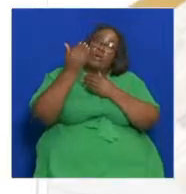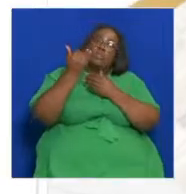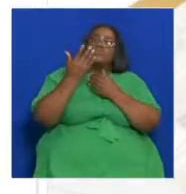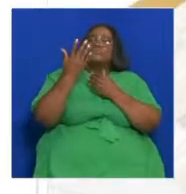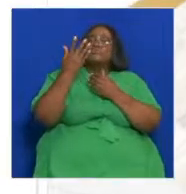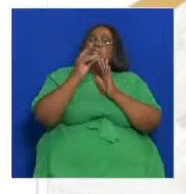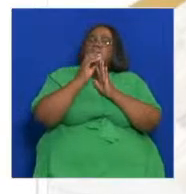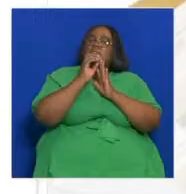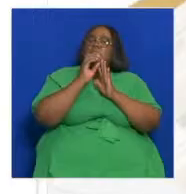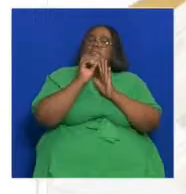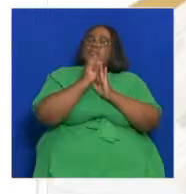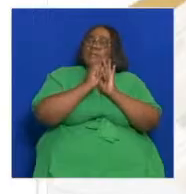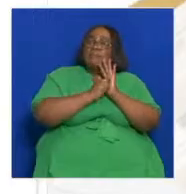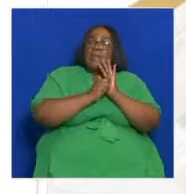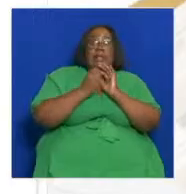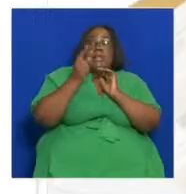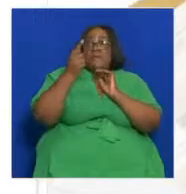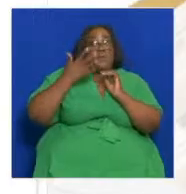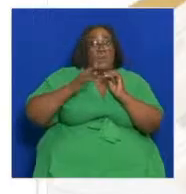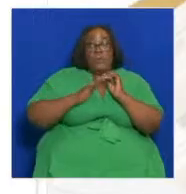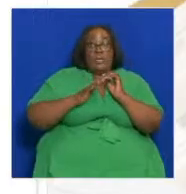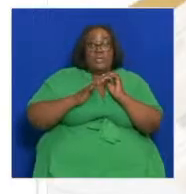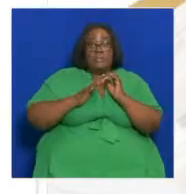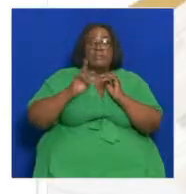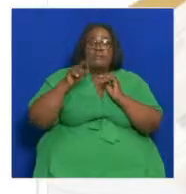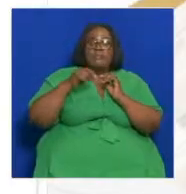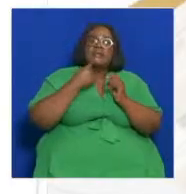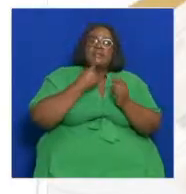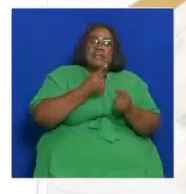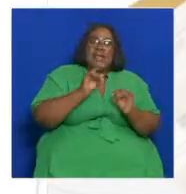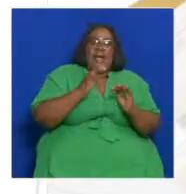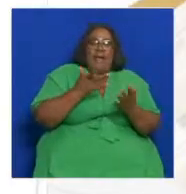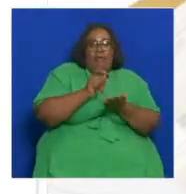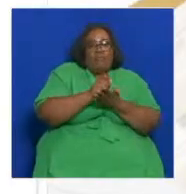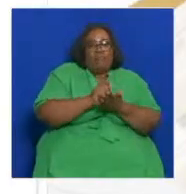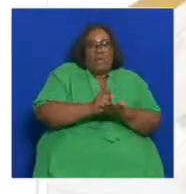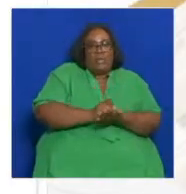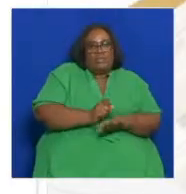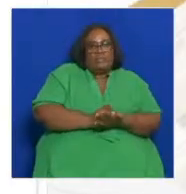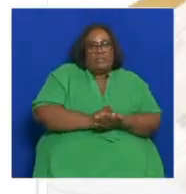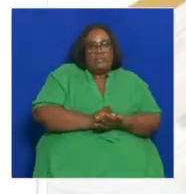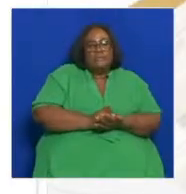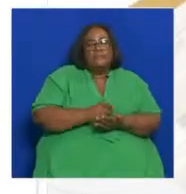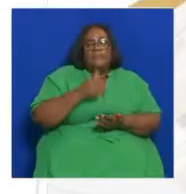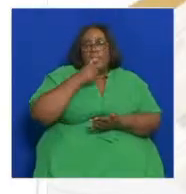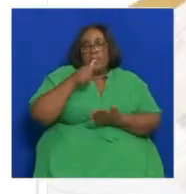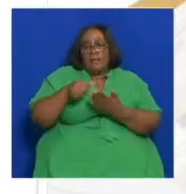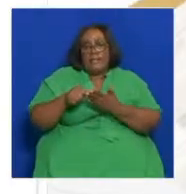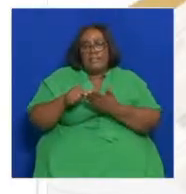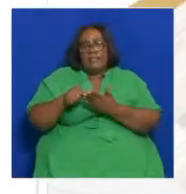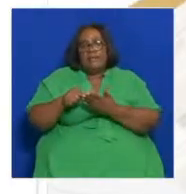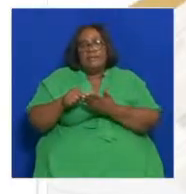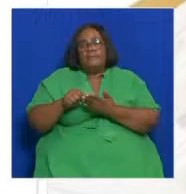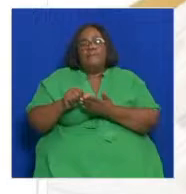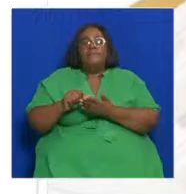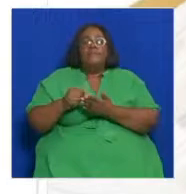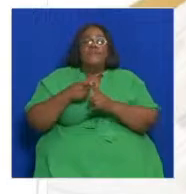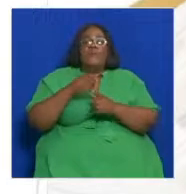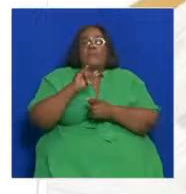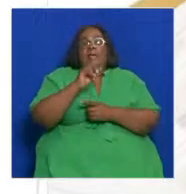he's not willing, indicate so in writing. Attached is a letter from the ID marked